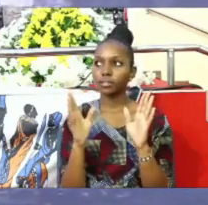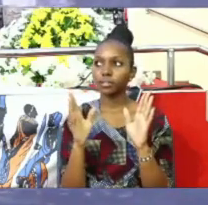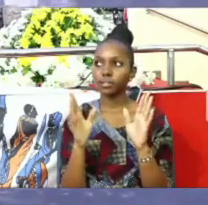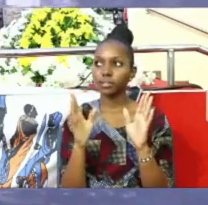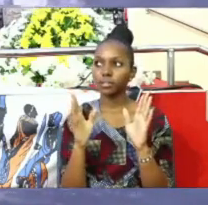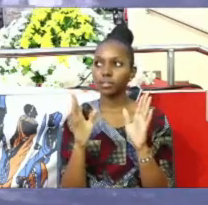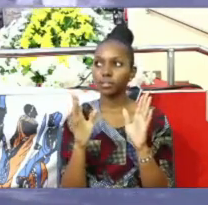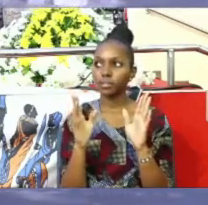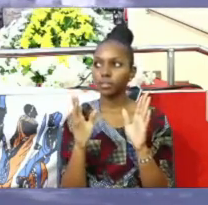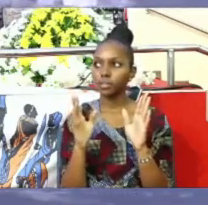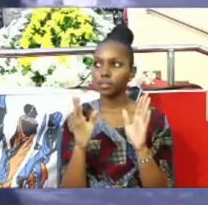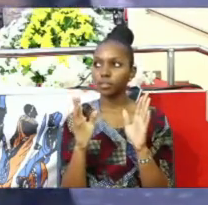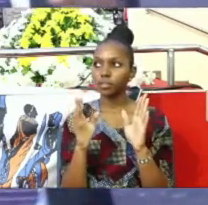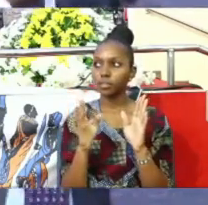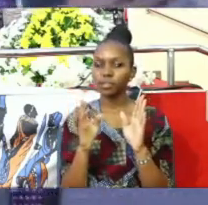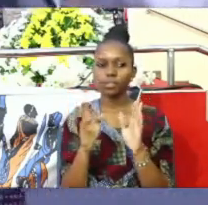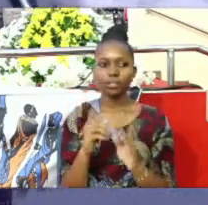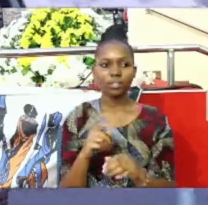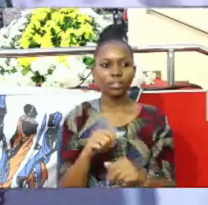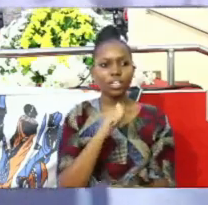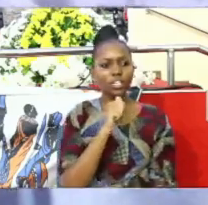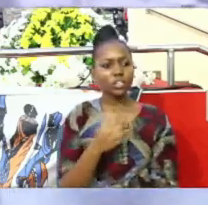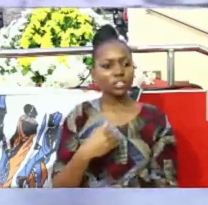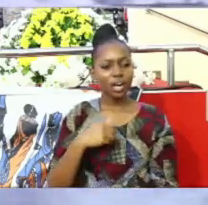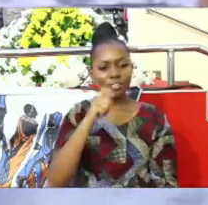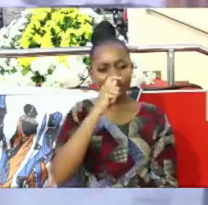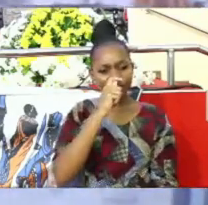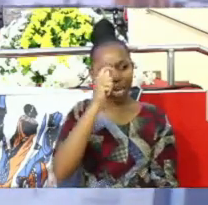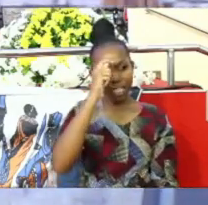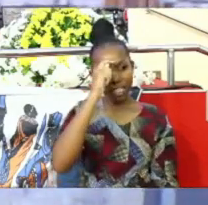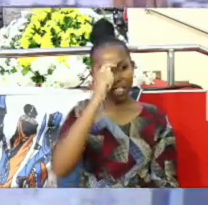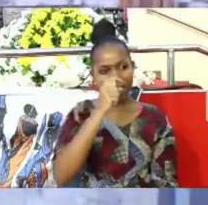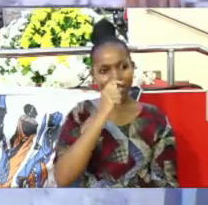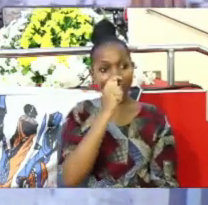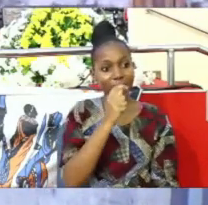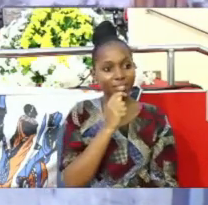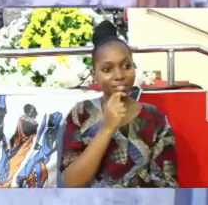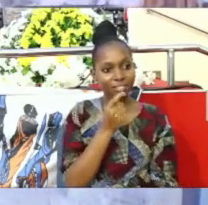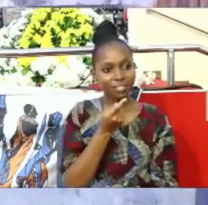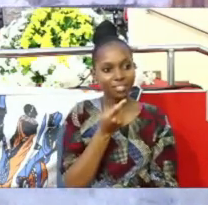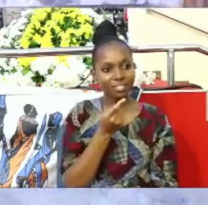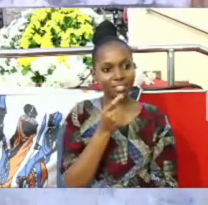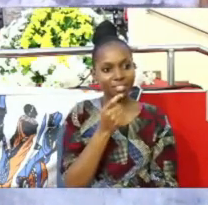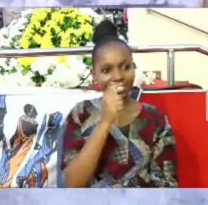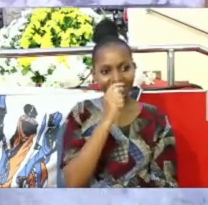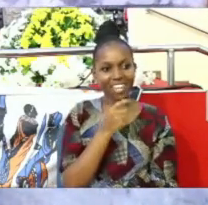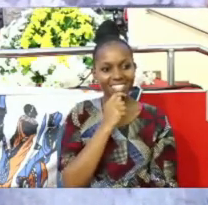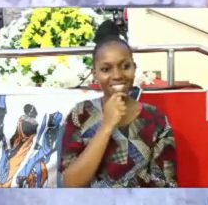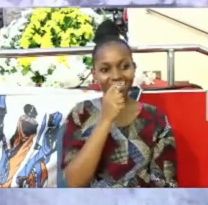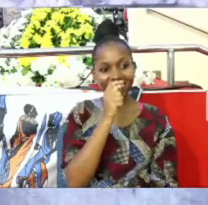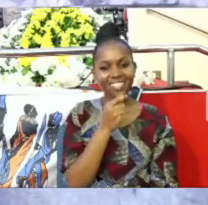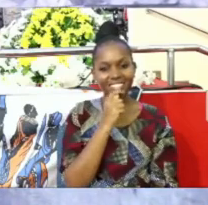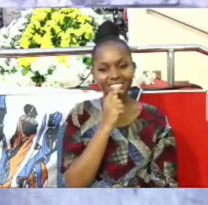Usika don't be envious of grudges. Usikakuwe na moyo mgumu ama ukue na wivu. Because you are next in the line. Sababu wewe